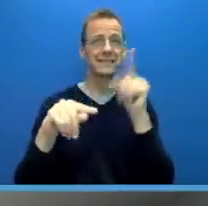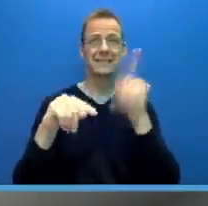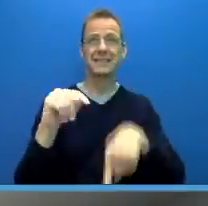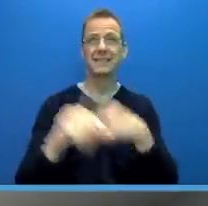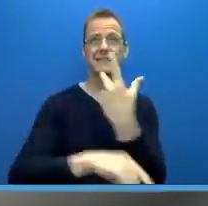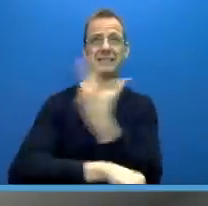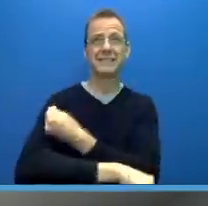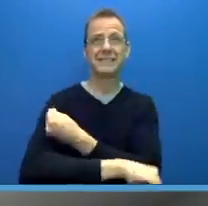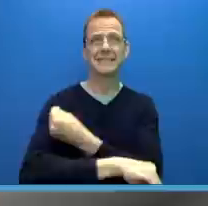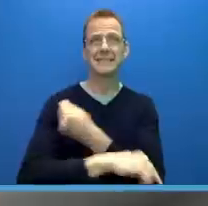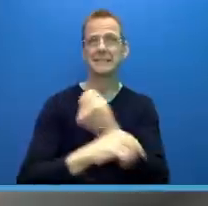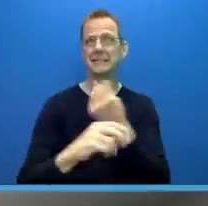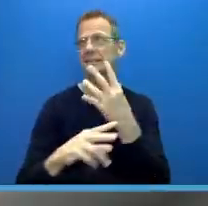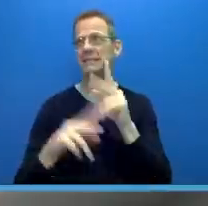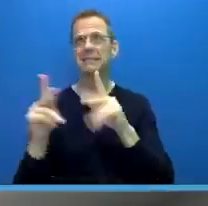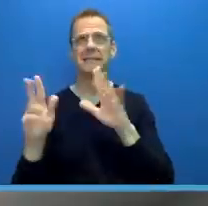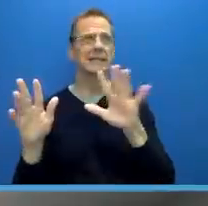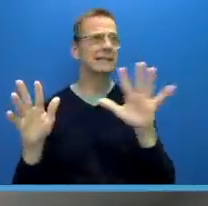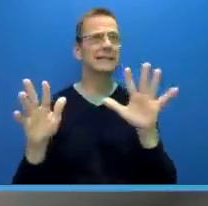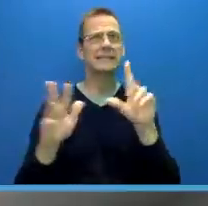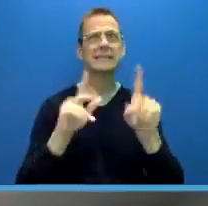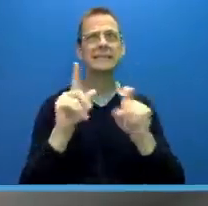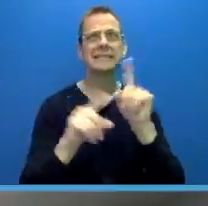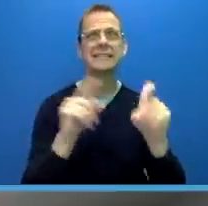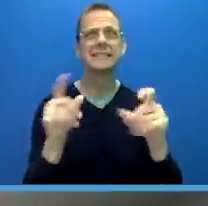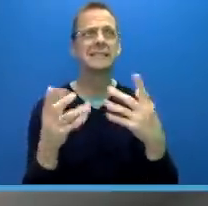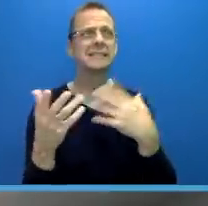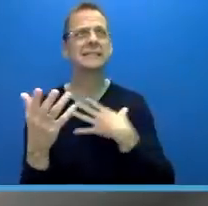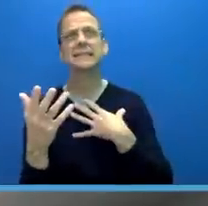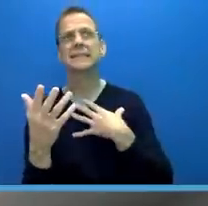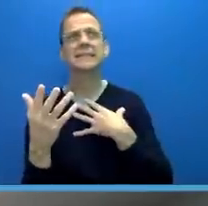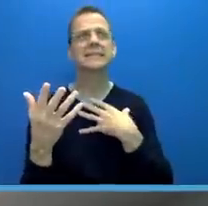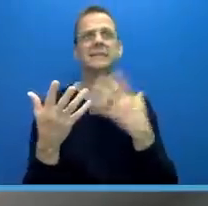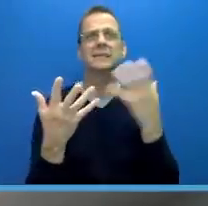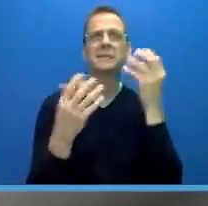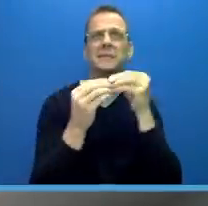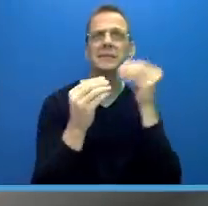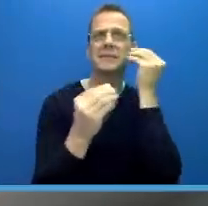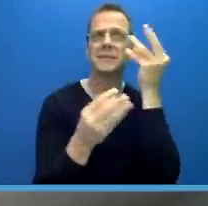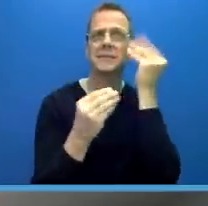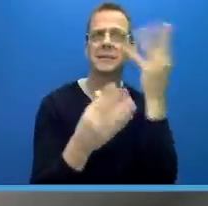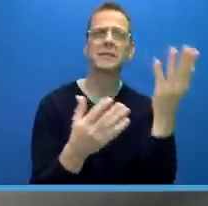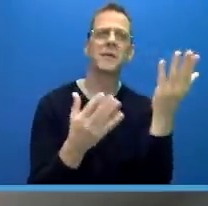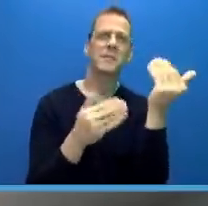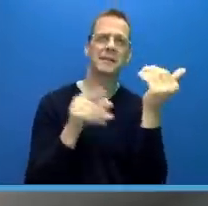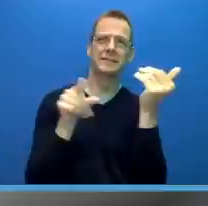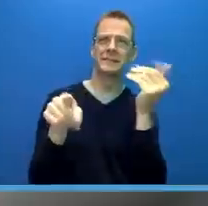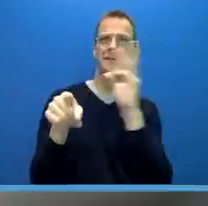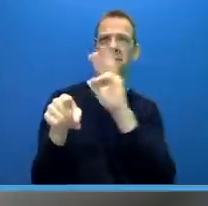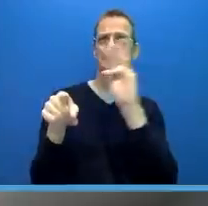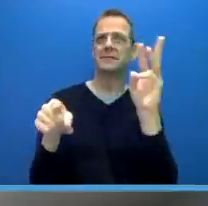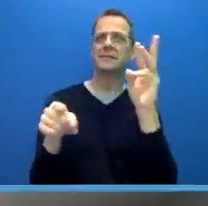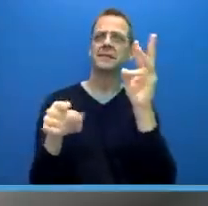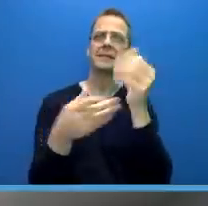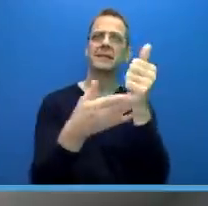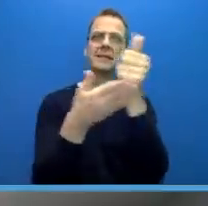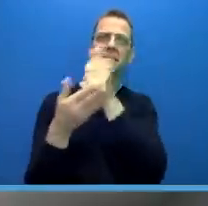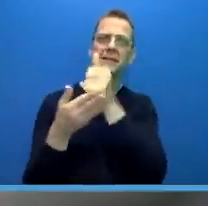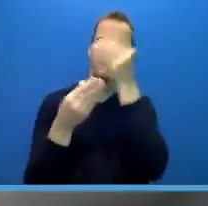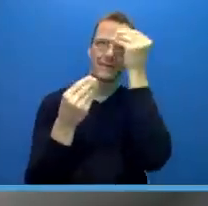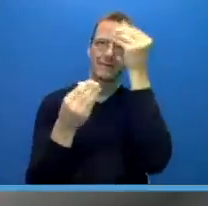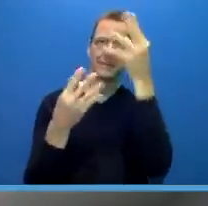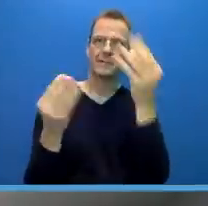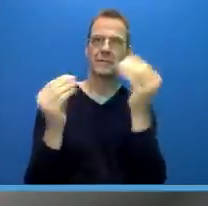information. So hopefully this will have been a huge help to some of our viewers. I'm going to bring